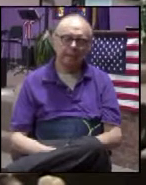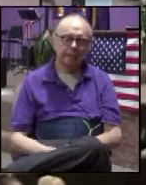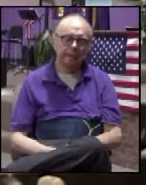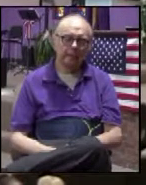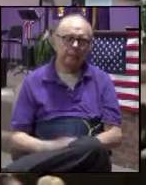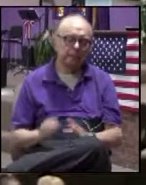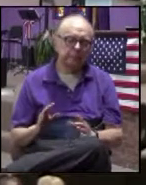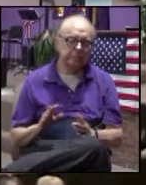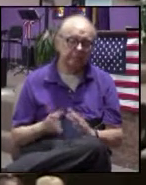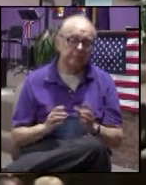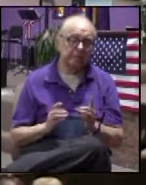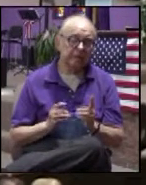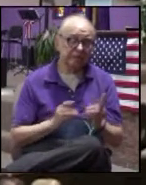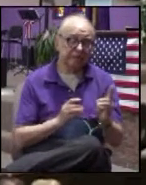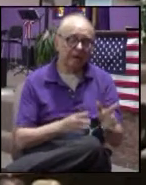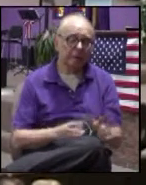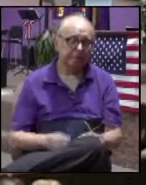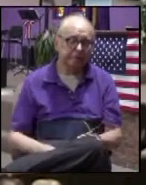disciple.